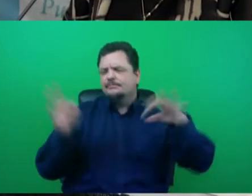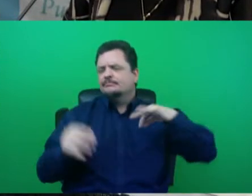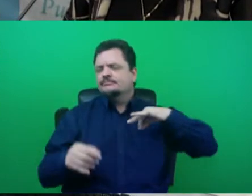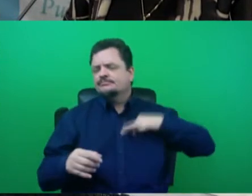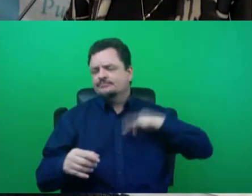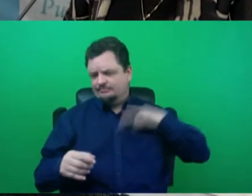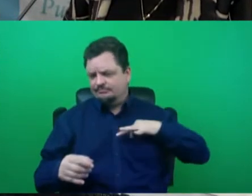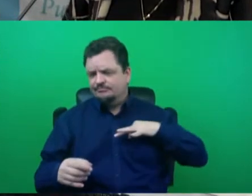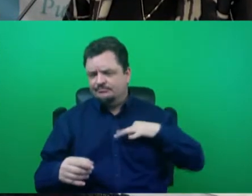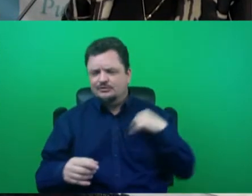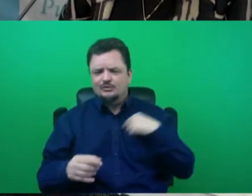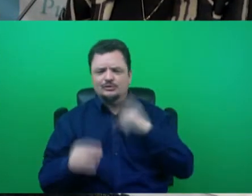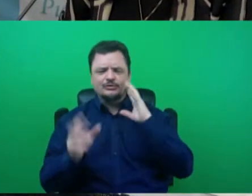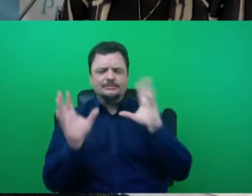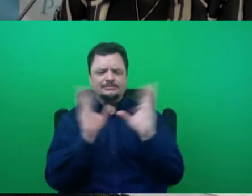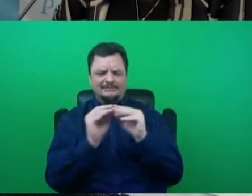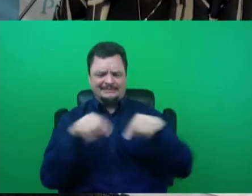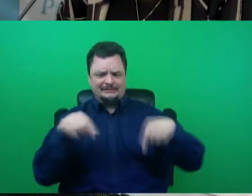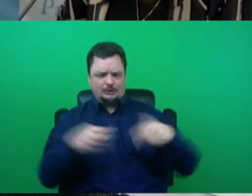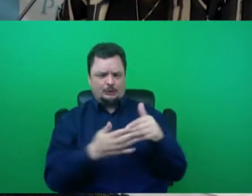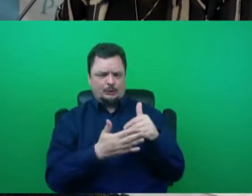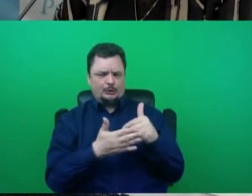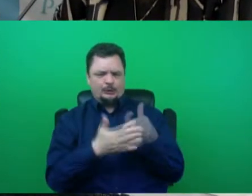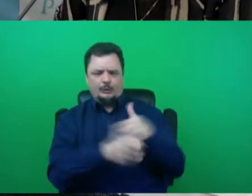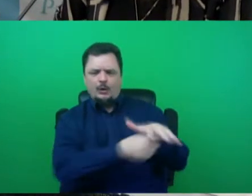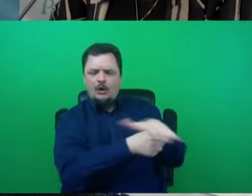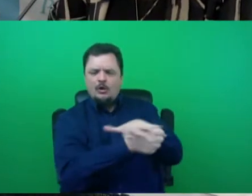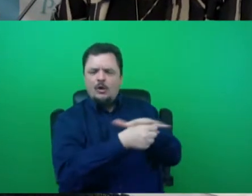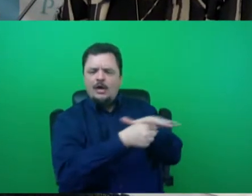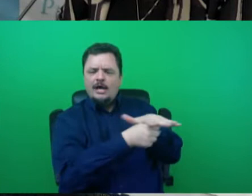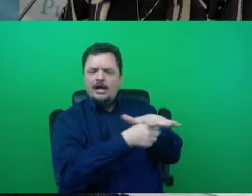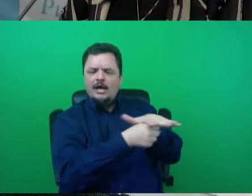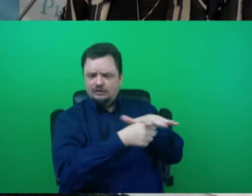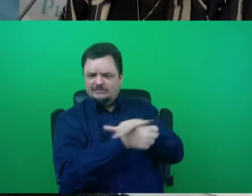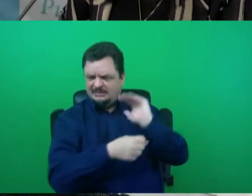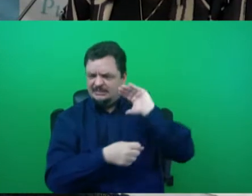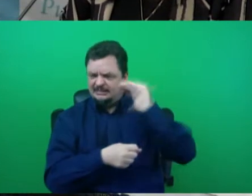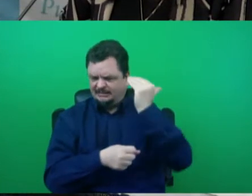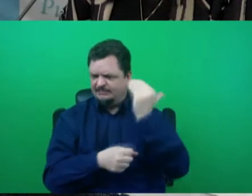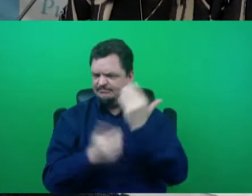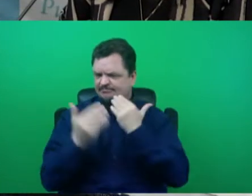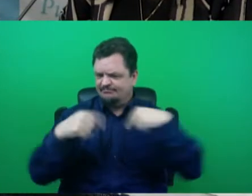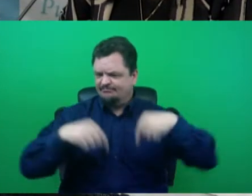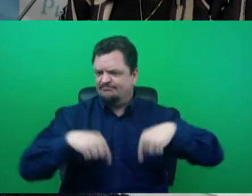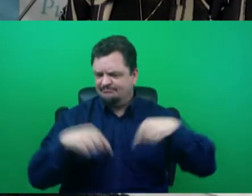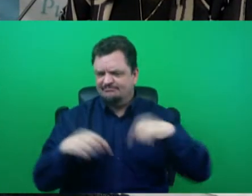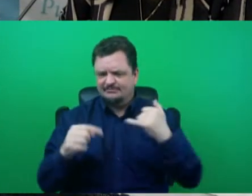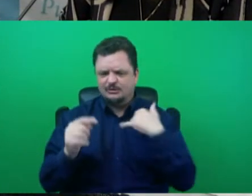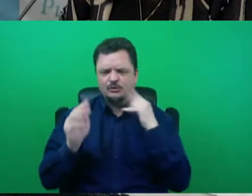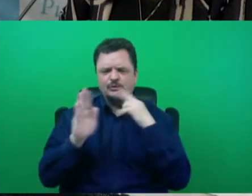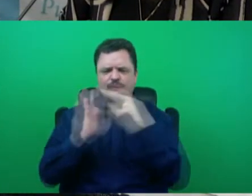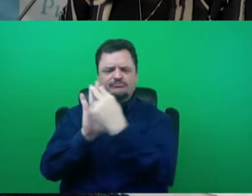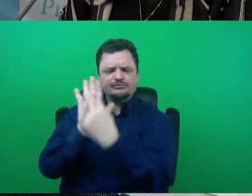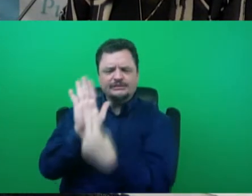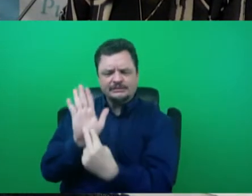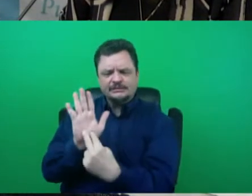I think it's working out rather well. So I'm going to read that part of it. Whereas pursuant to